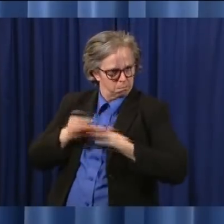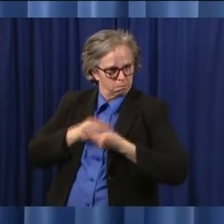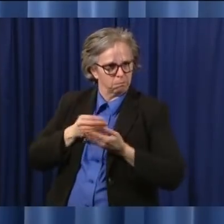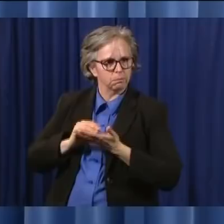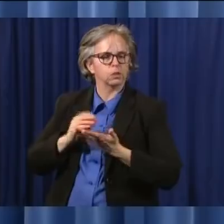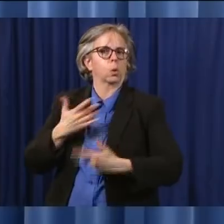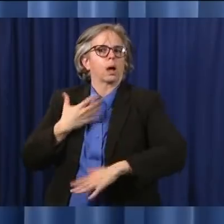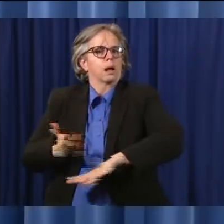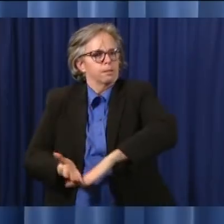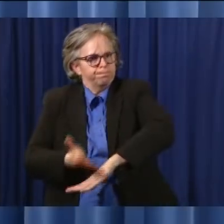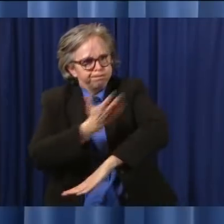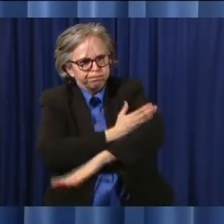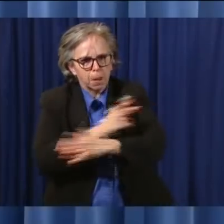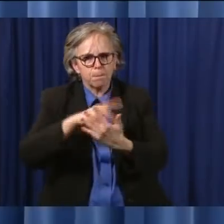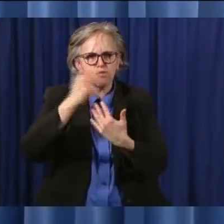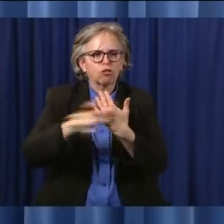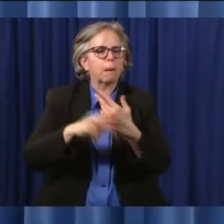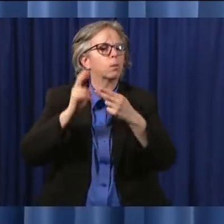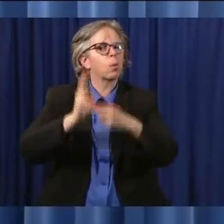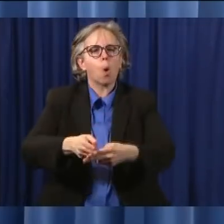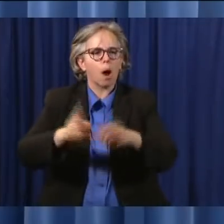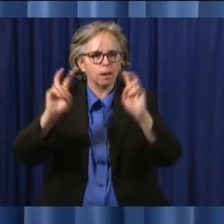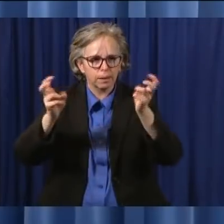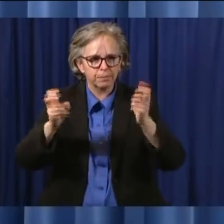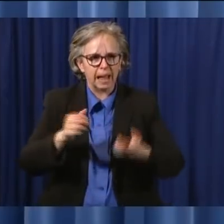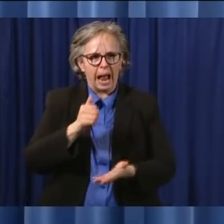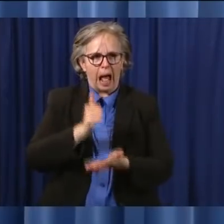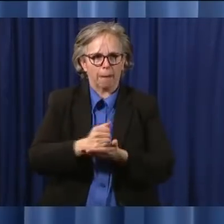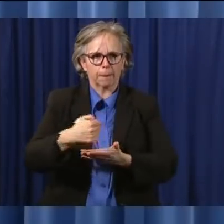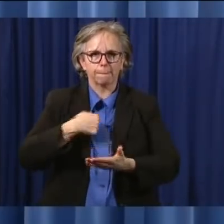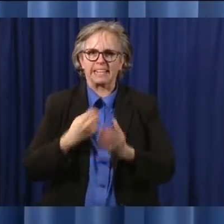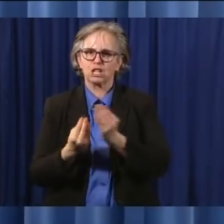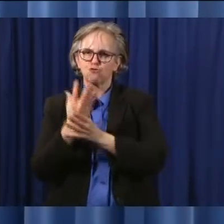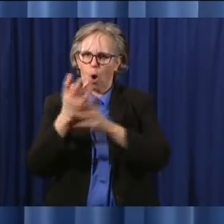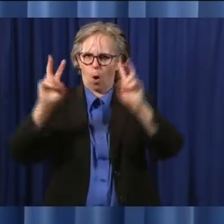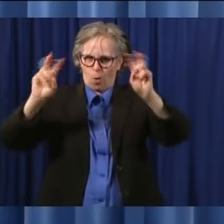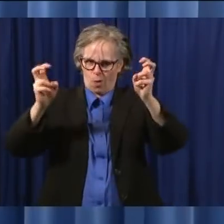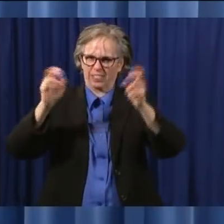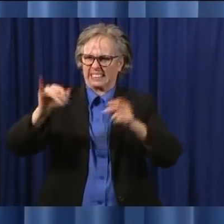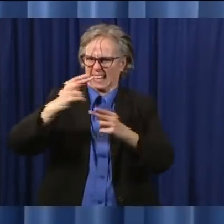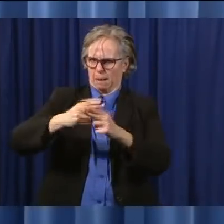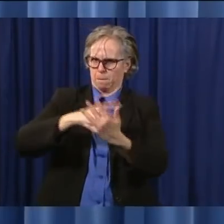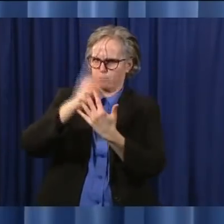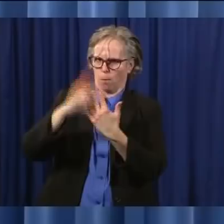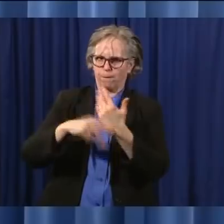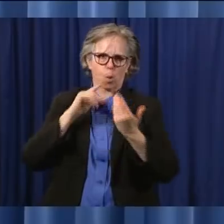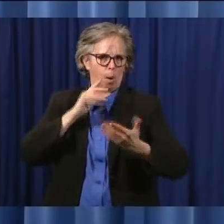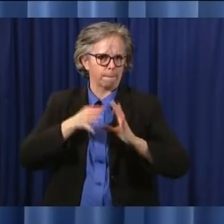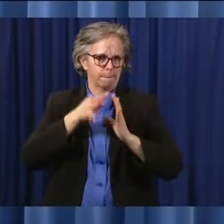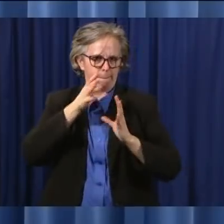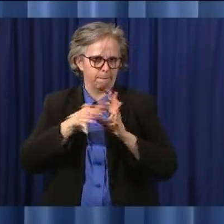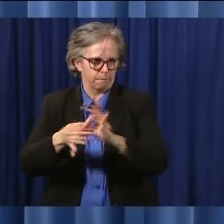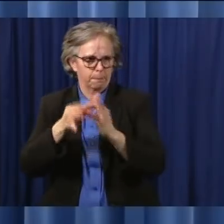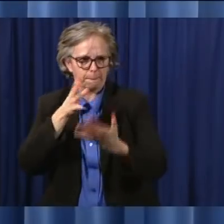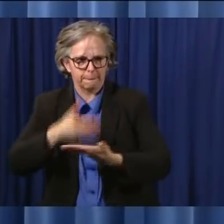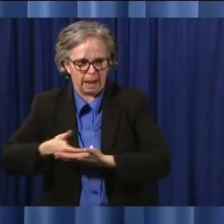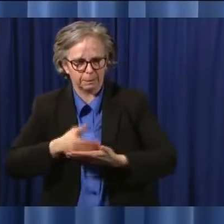Grow program. And our goal today remains to triple the number of families served by that program.